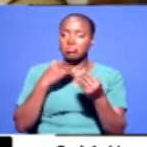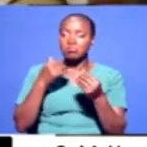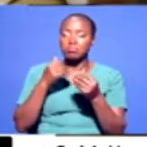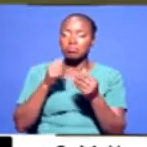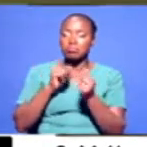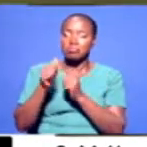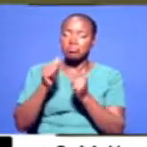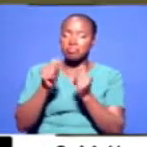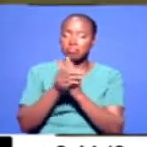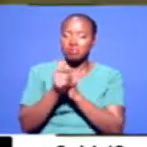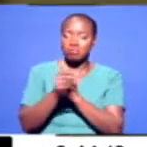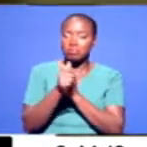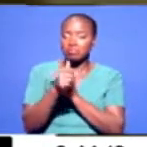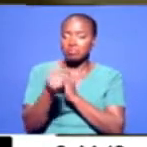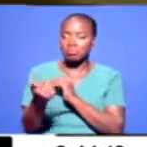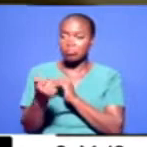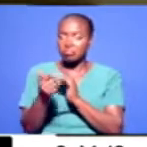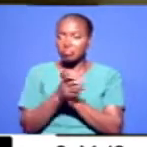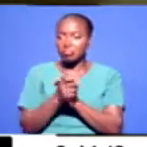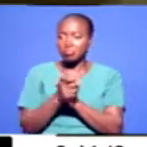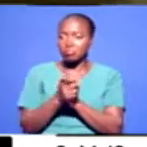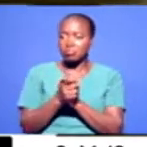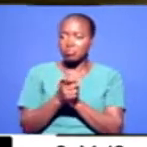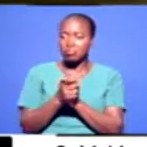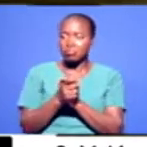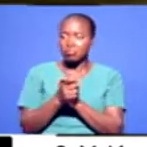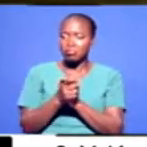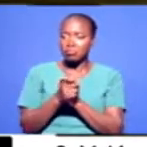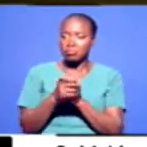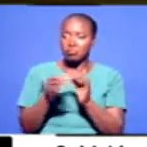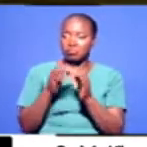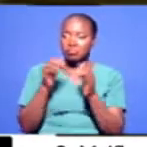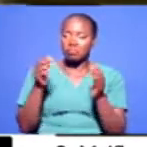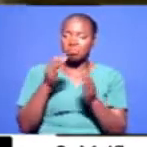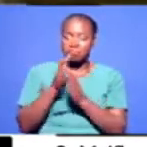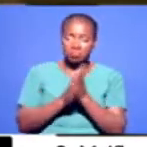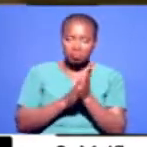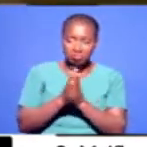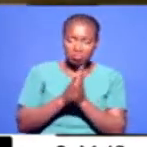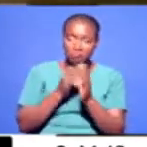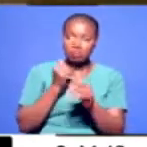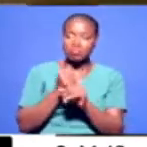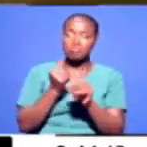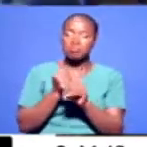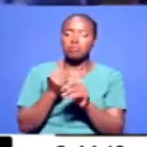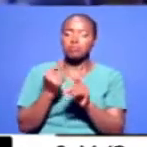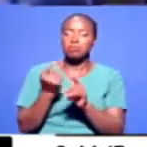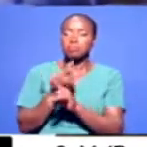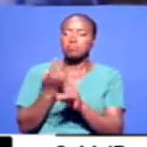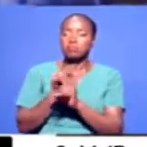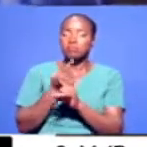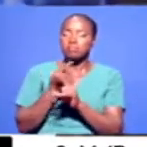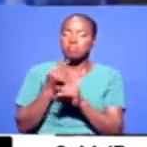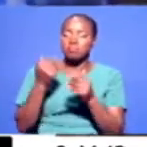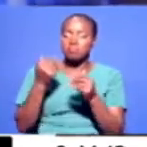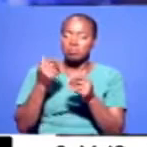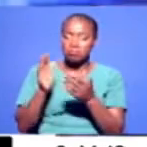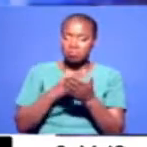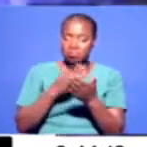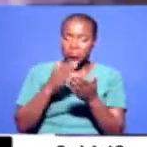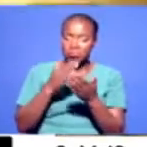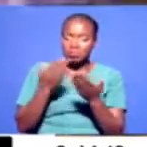skill to others. Ken Mlamba has had the great pleasure to work for various music personalities. There is